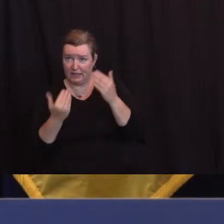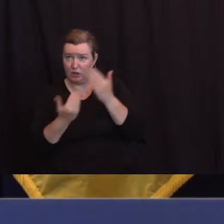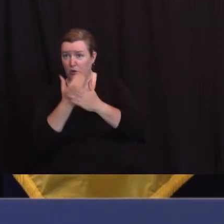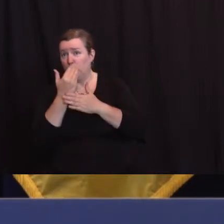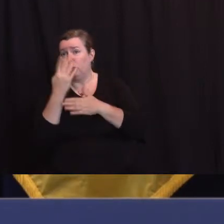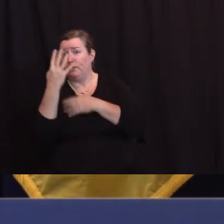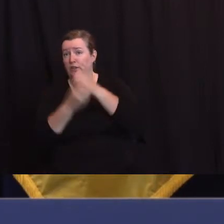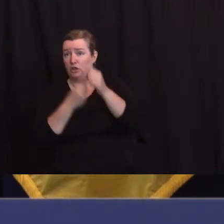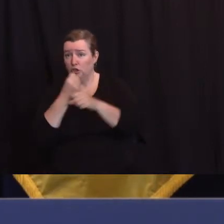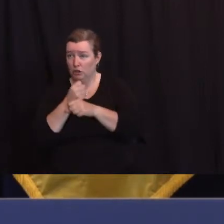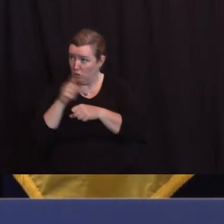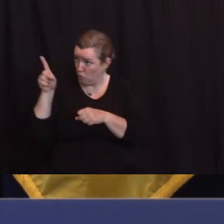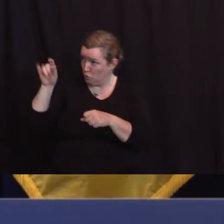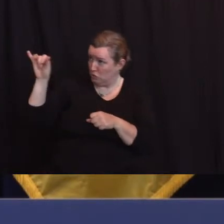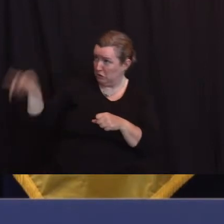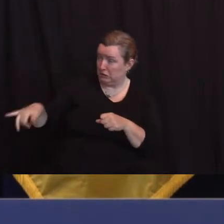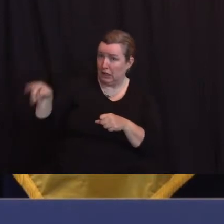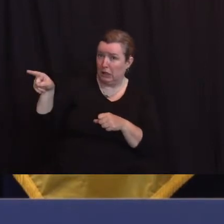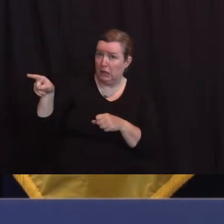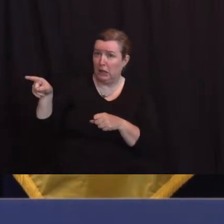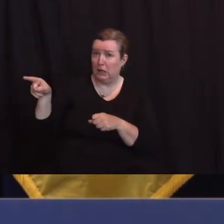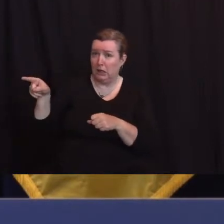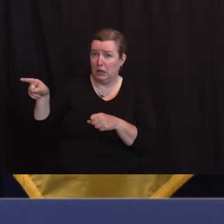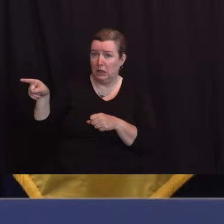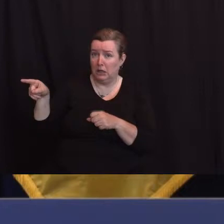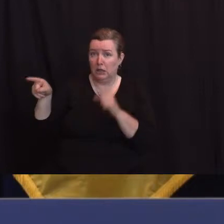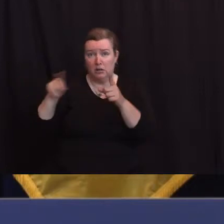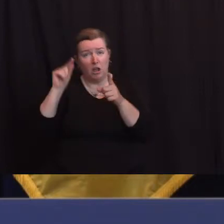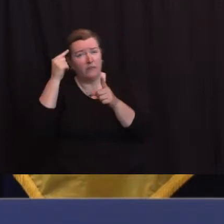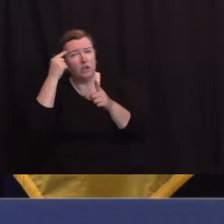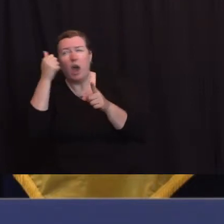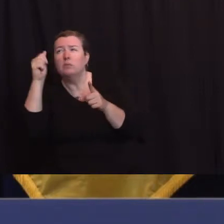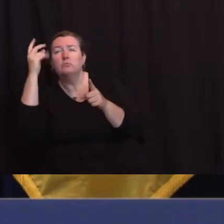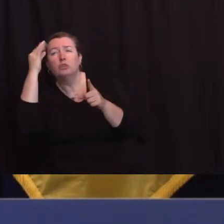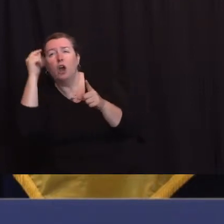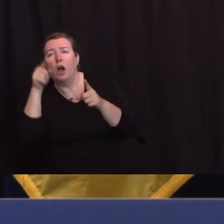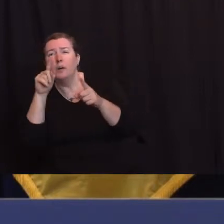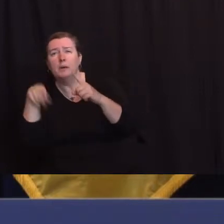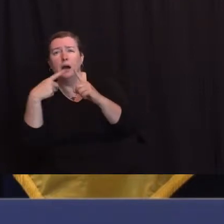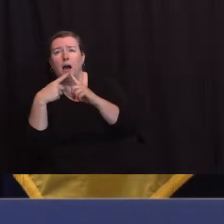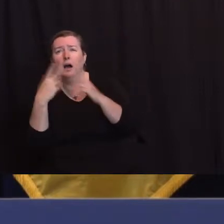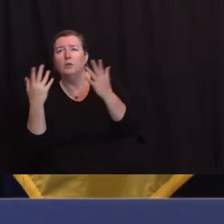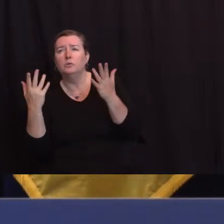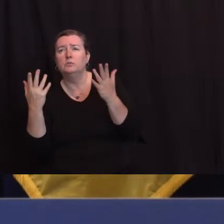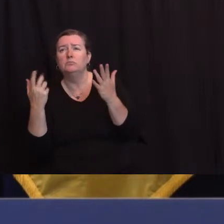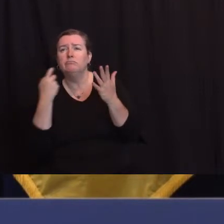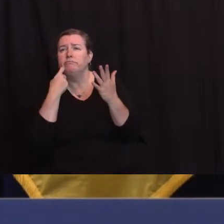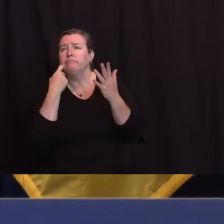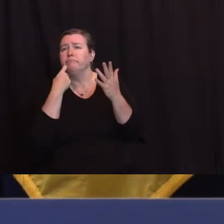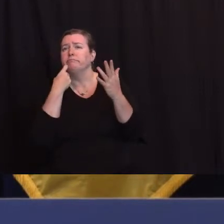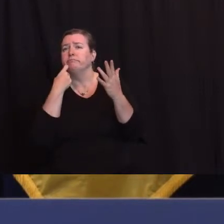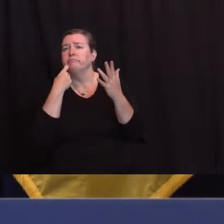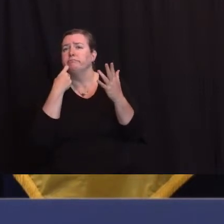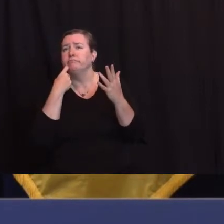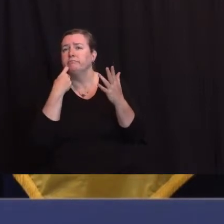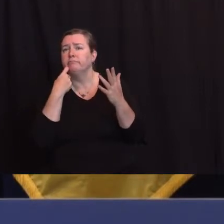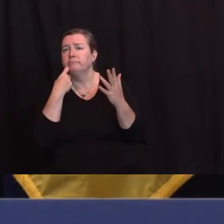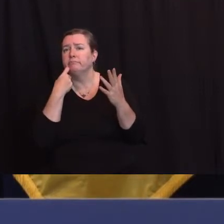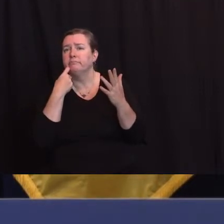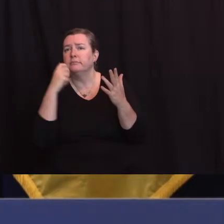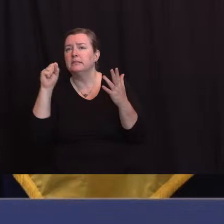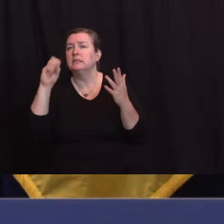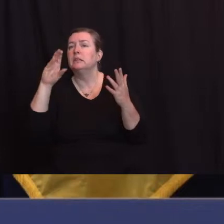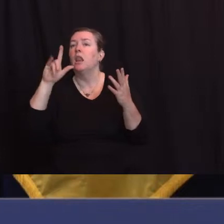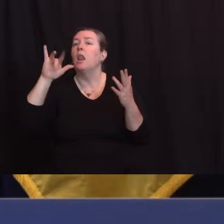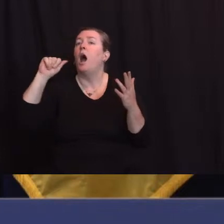finally, Governor, I'm just wondering if you have any thoughts on late Supreme Court Justice Antonin Scalia's pending induction to the New